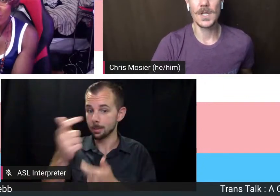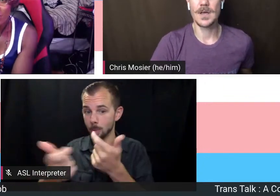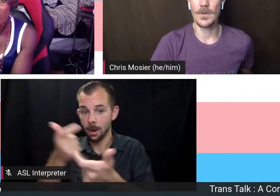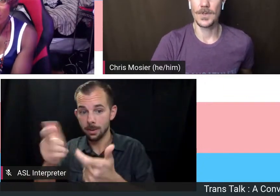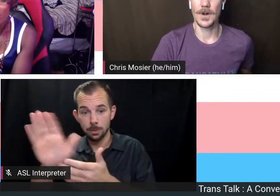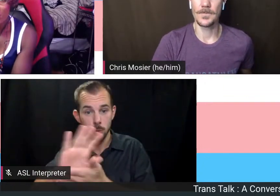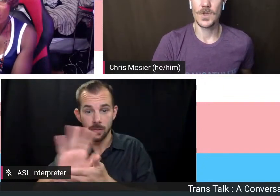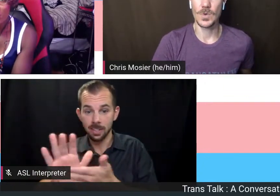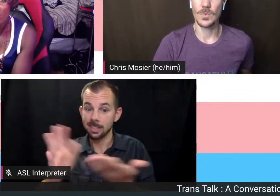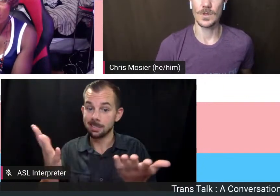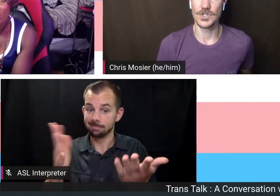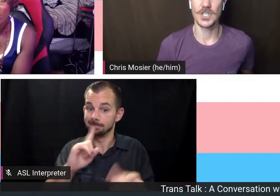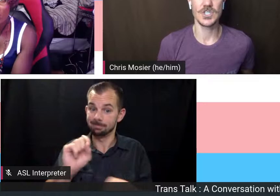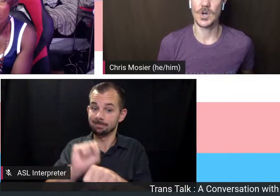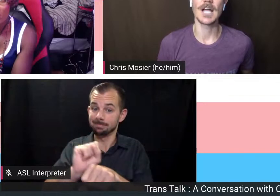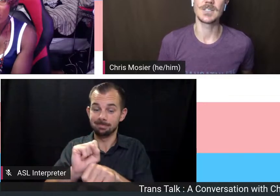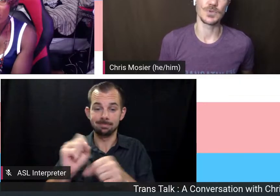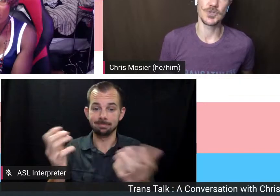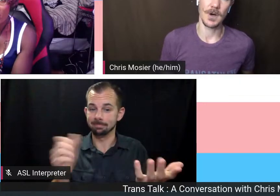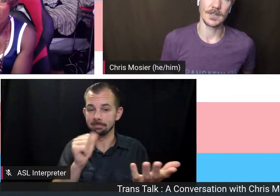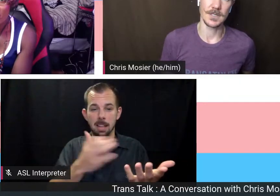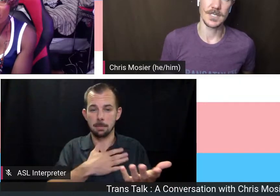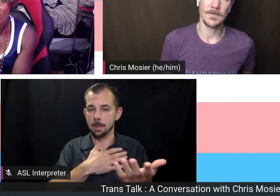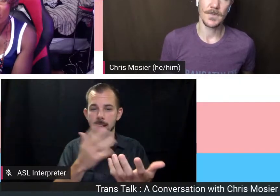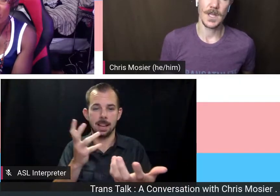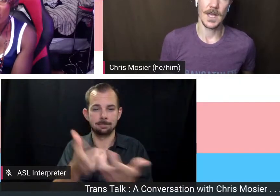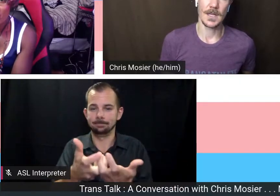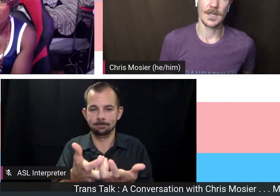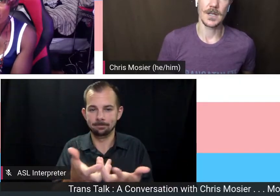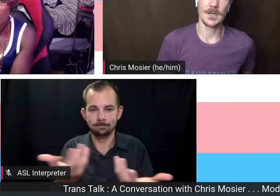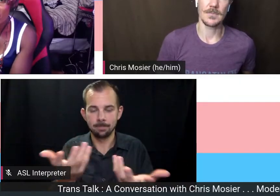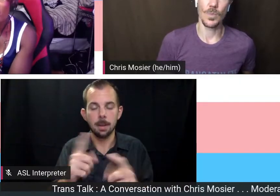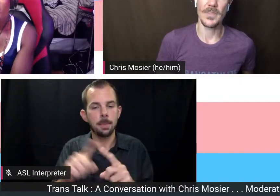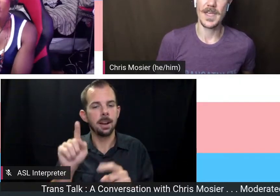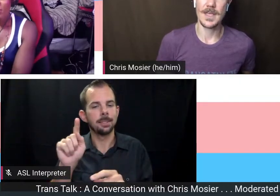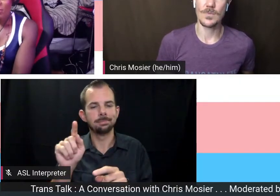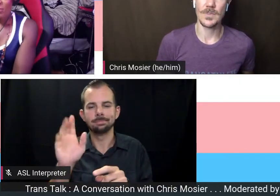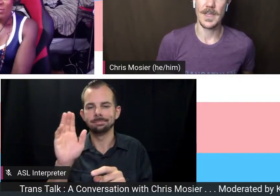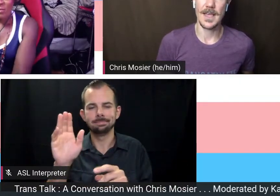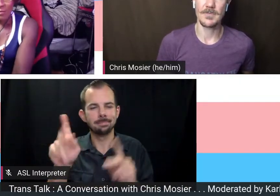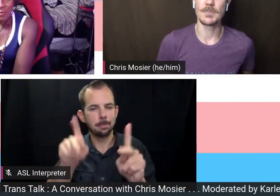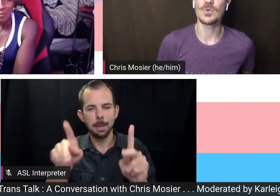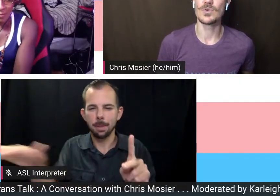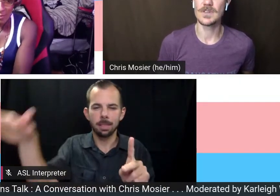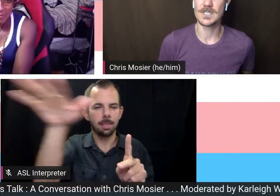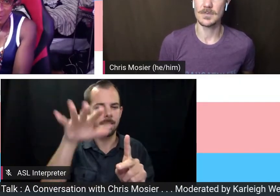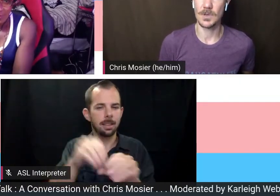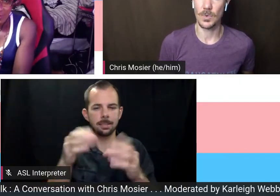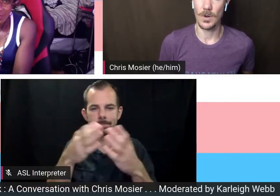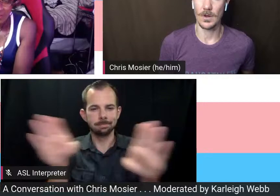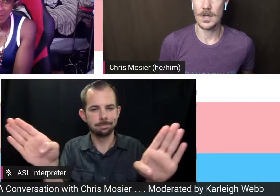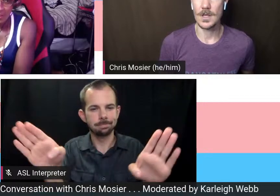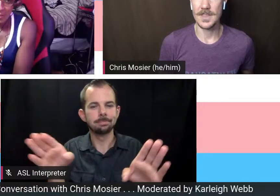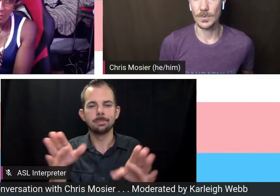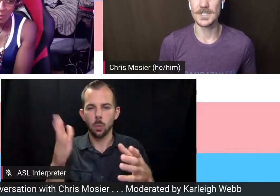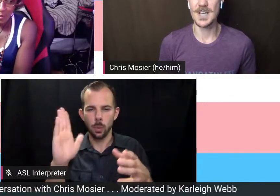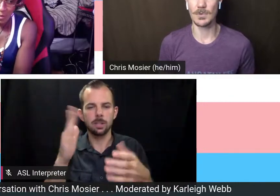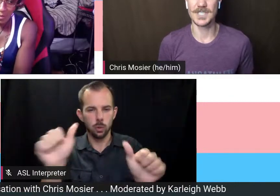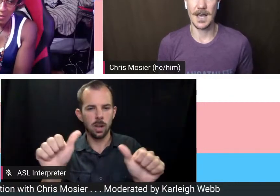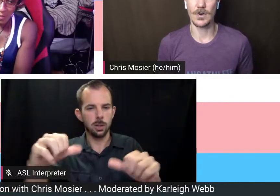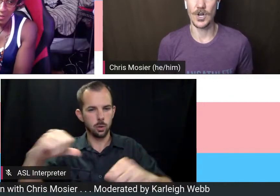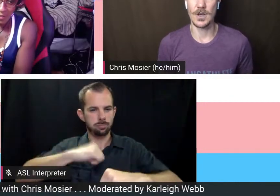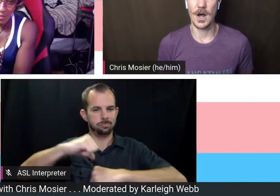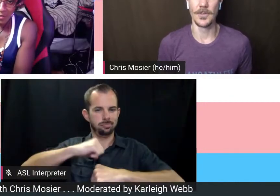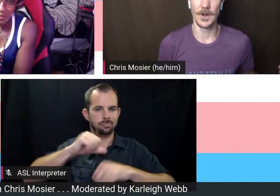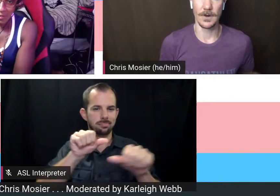There are people out there who will just try to push buttons. And when they have been proven to be wrong, they will